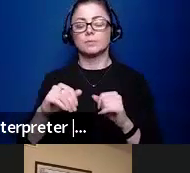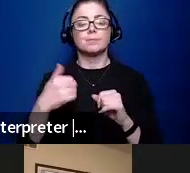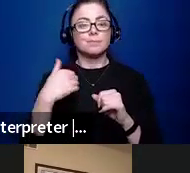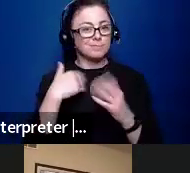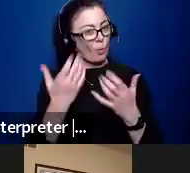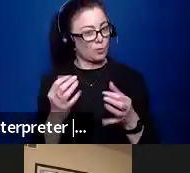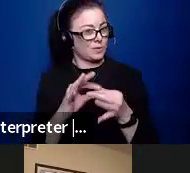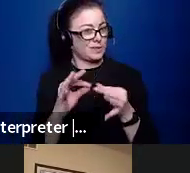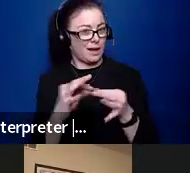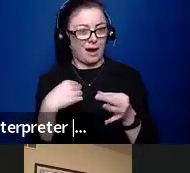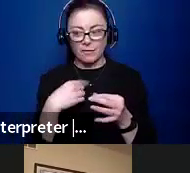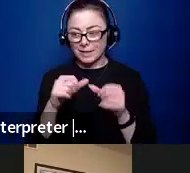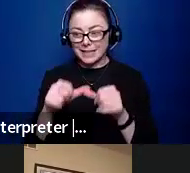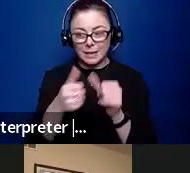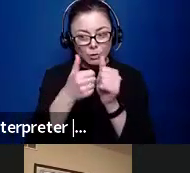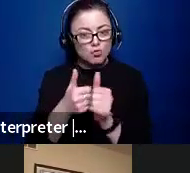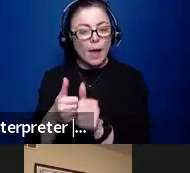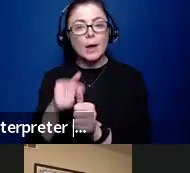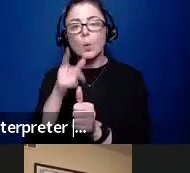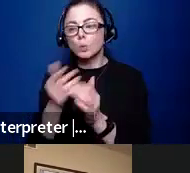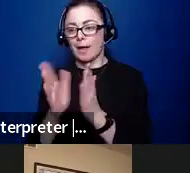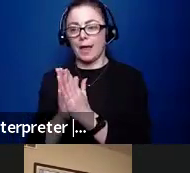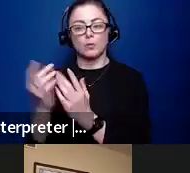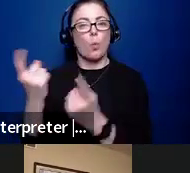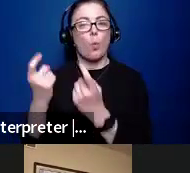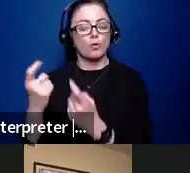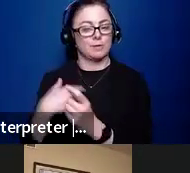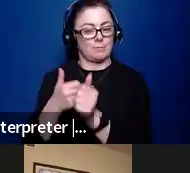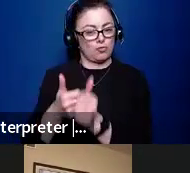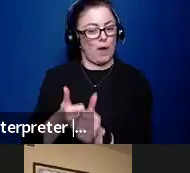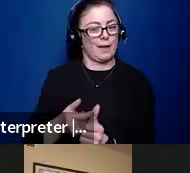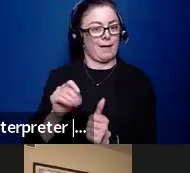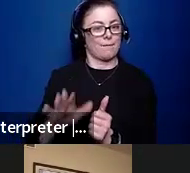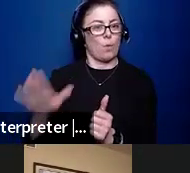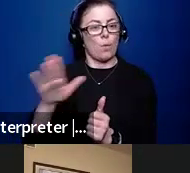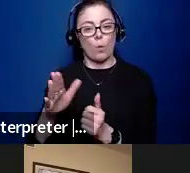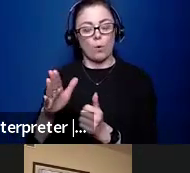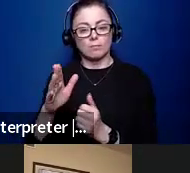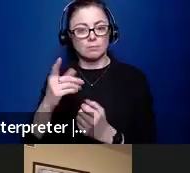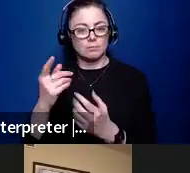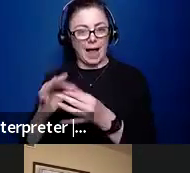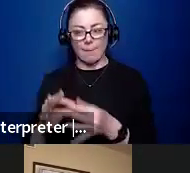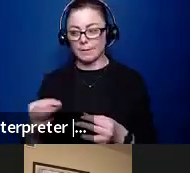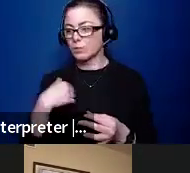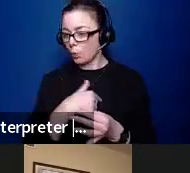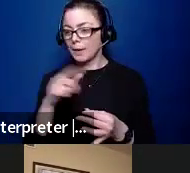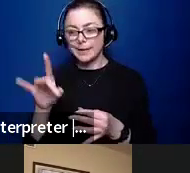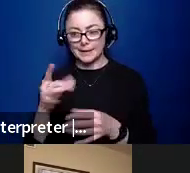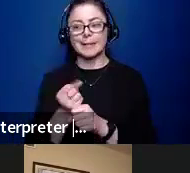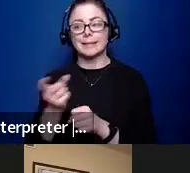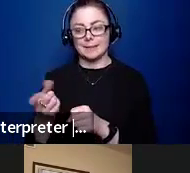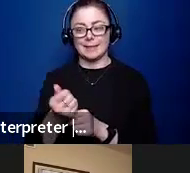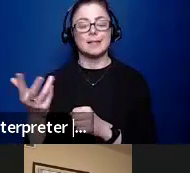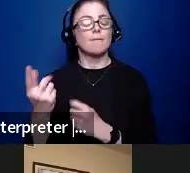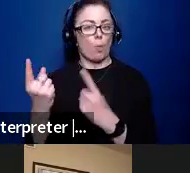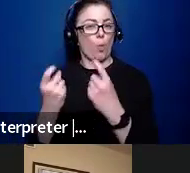been keeping track of who's asking questions in your comments too. And we have gotten several questions, and we had one that